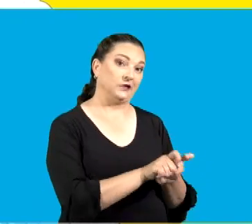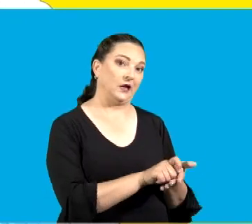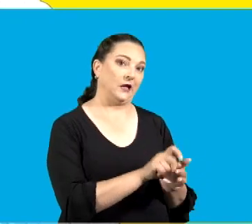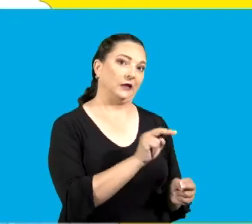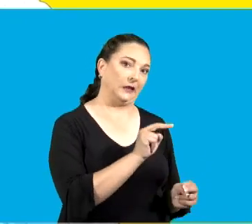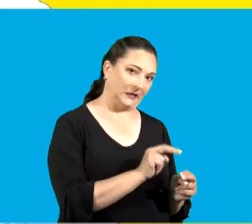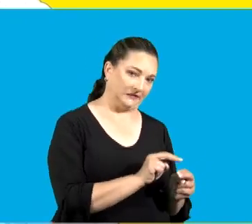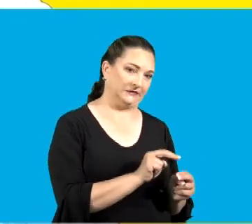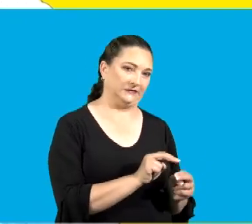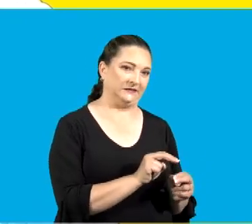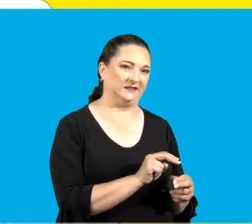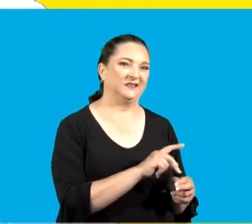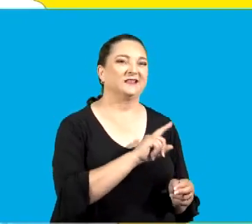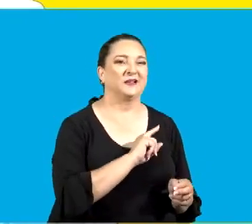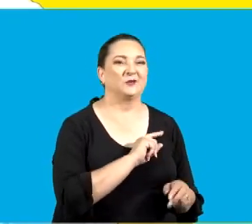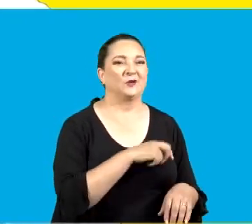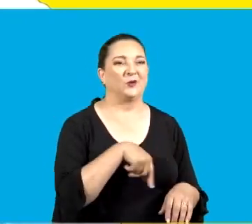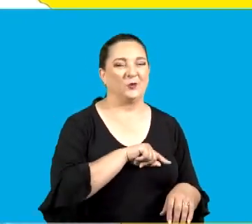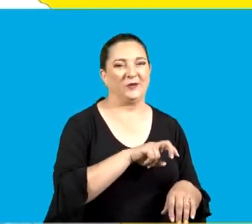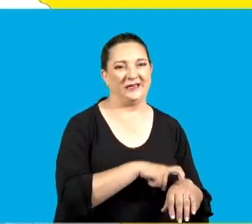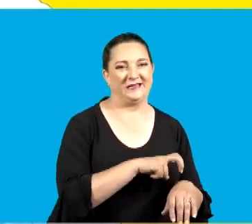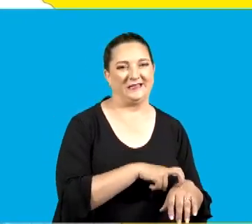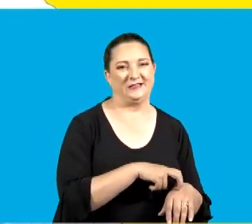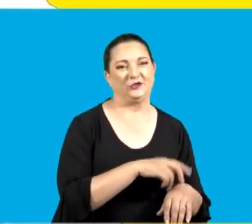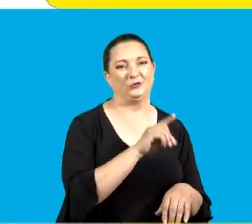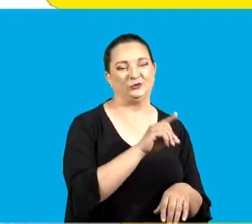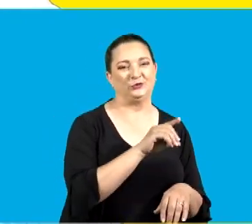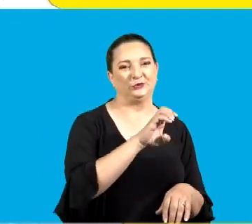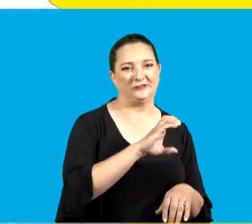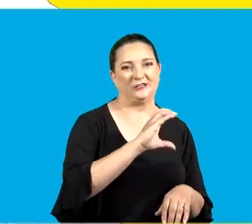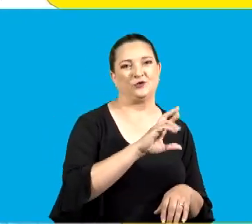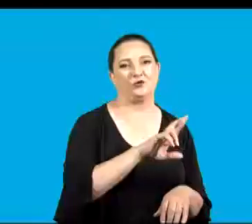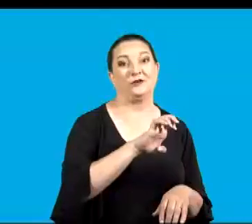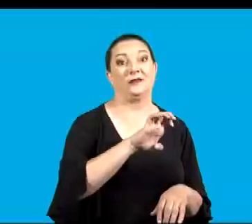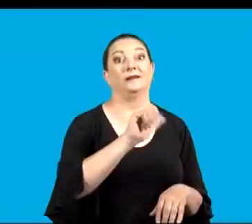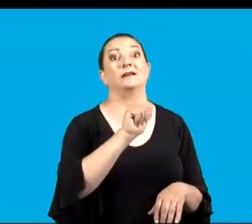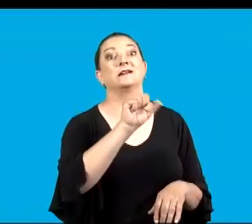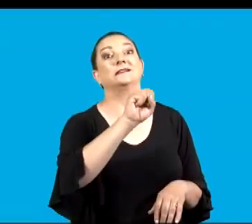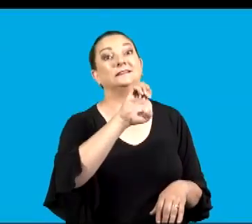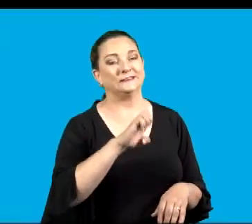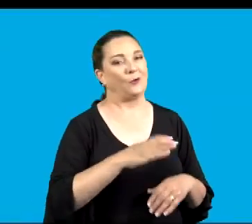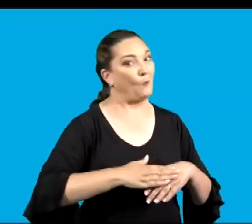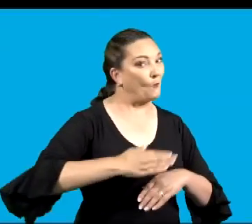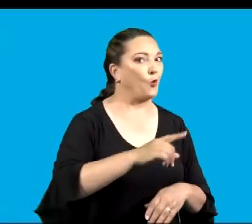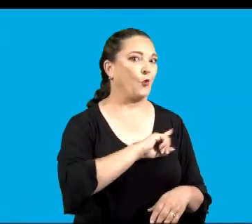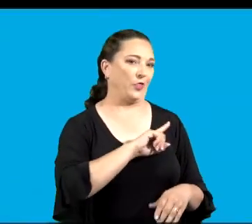less, so we need to go and decrease it more. That is, I'm going to come and say minus